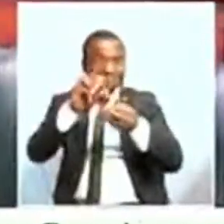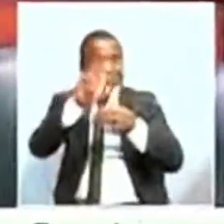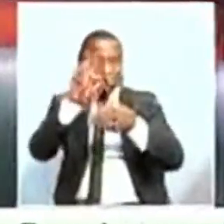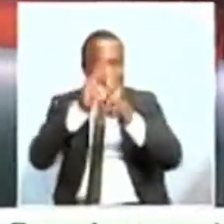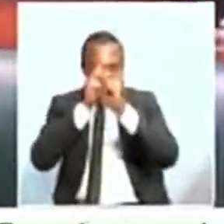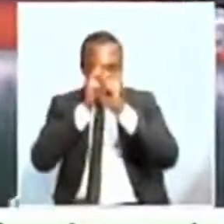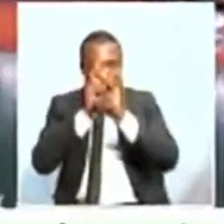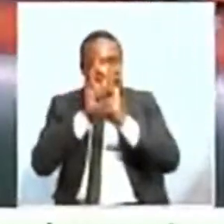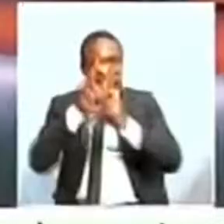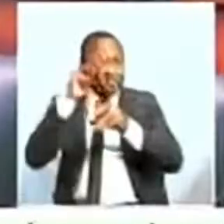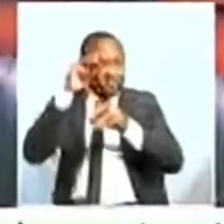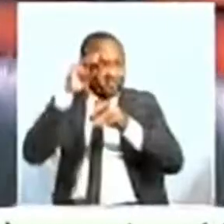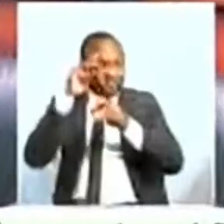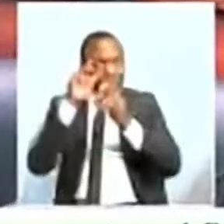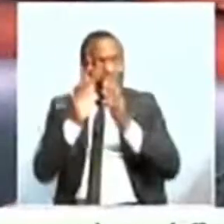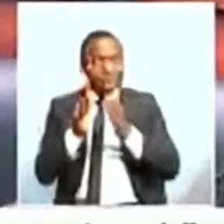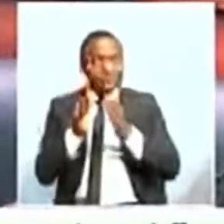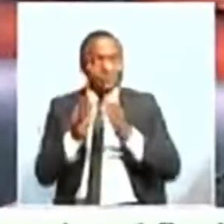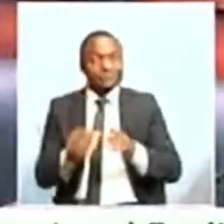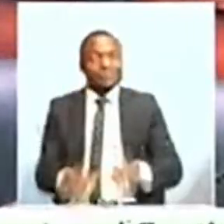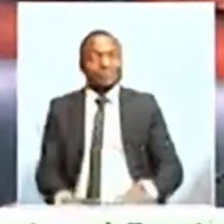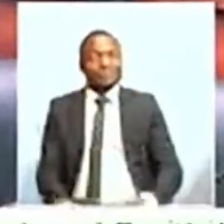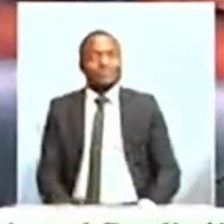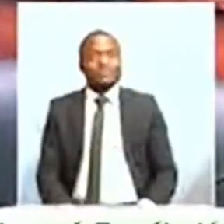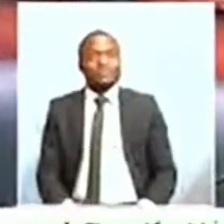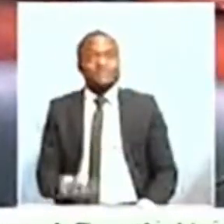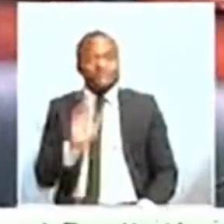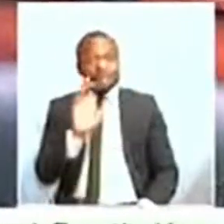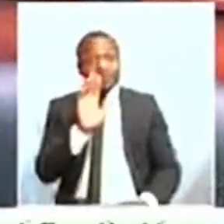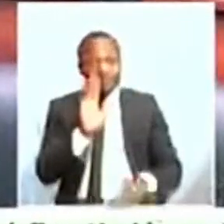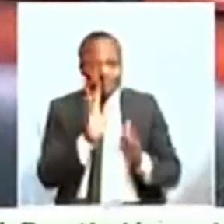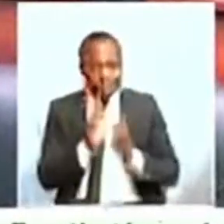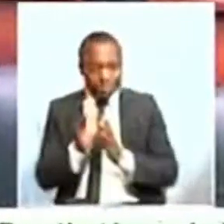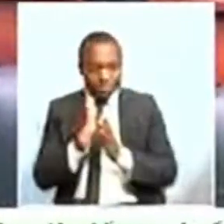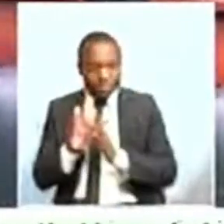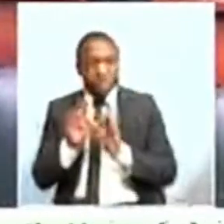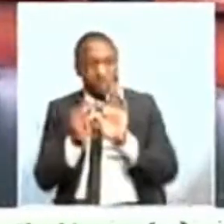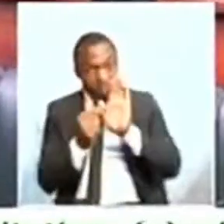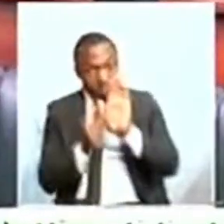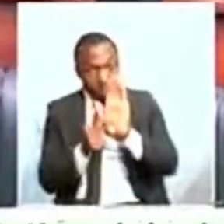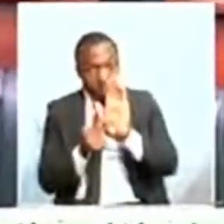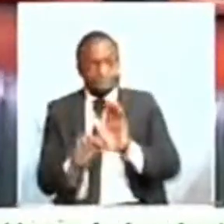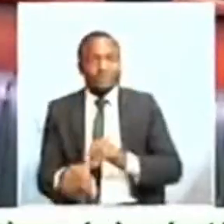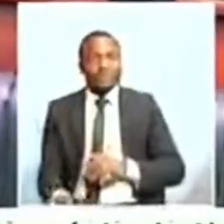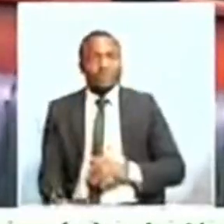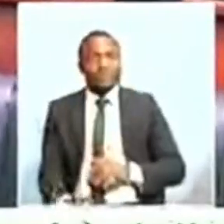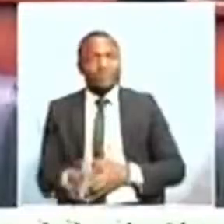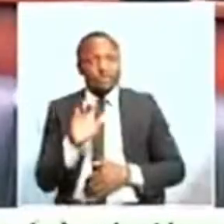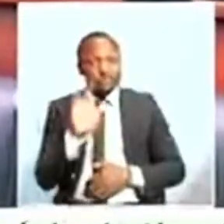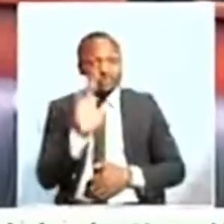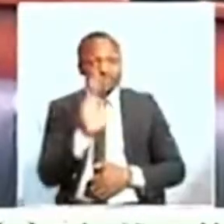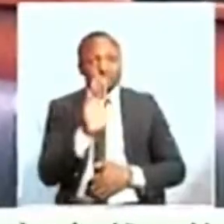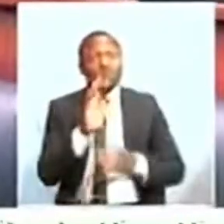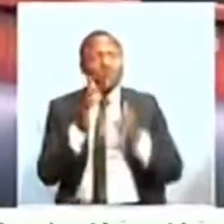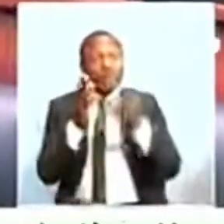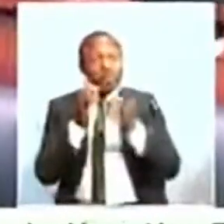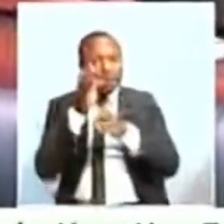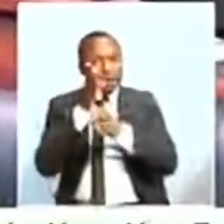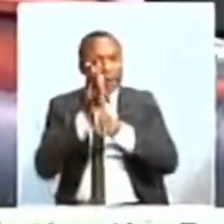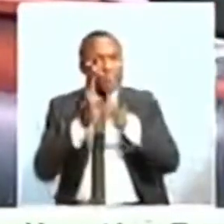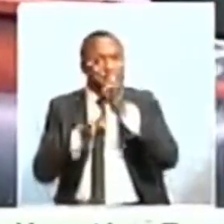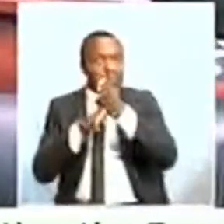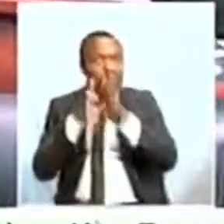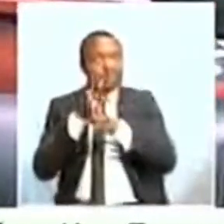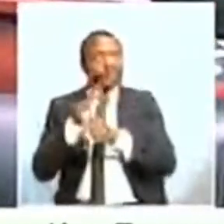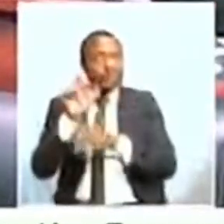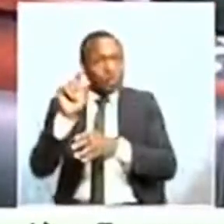Minister. Honorable Minister, in your plans you have indicated that you would wish to construct